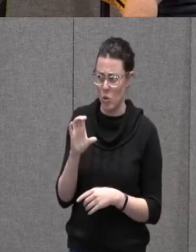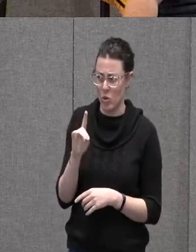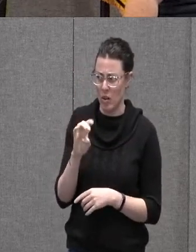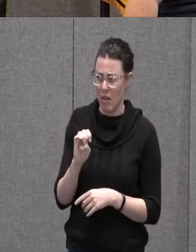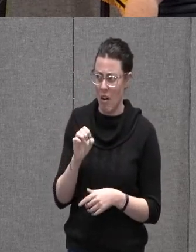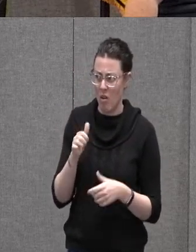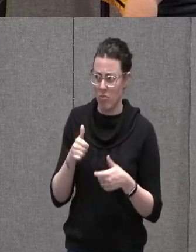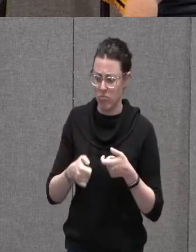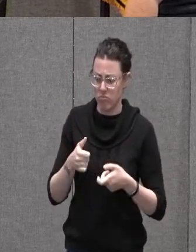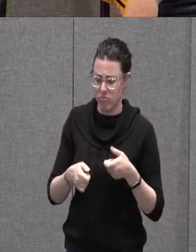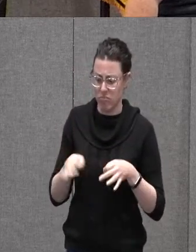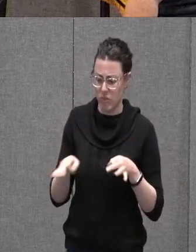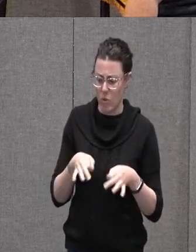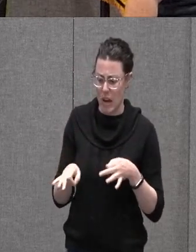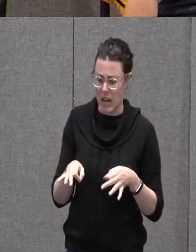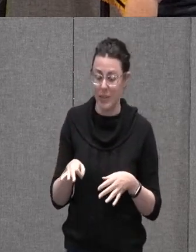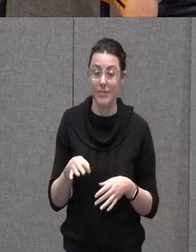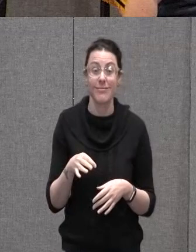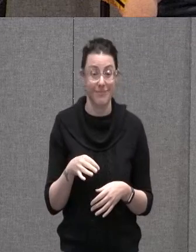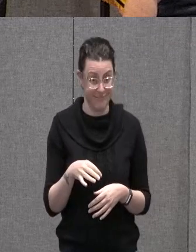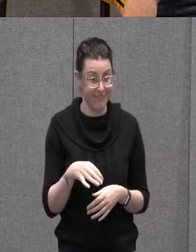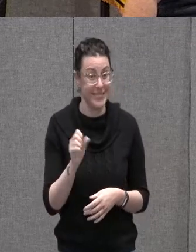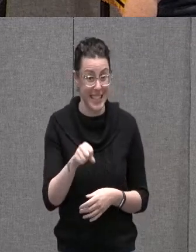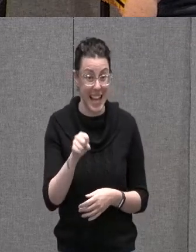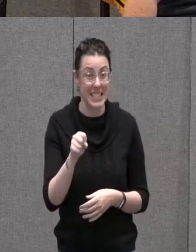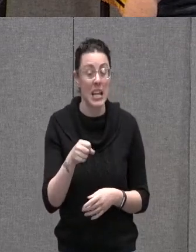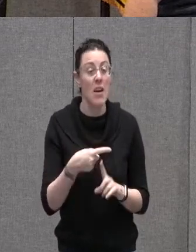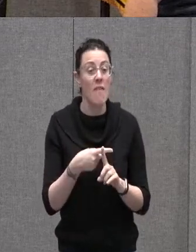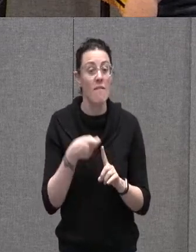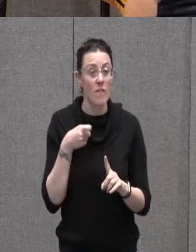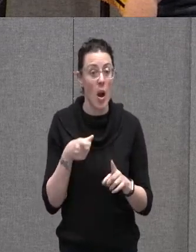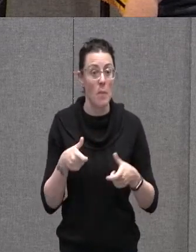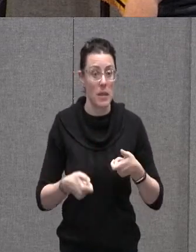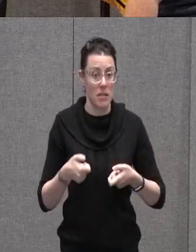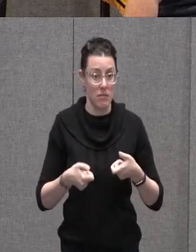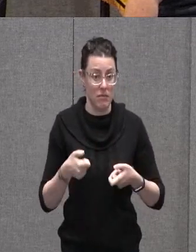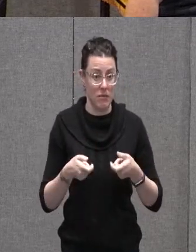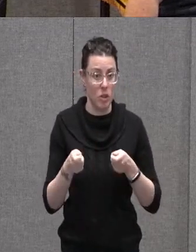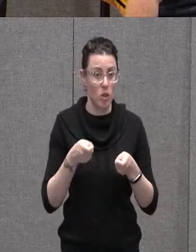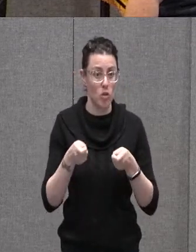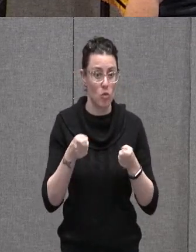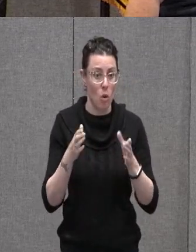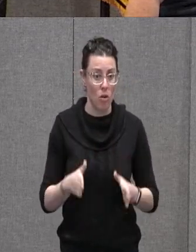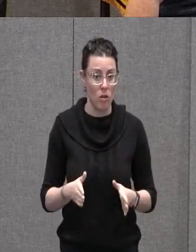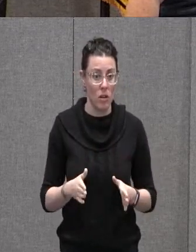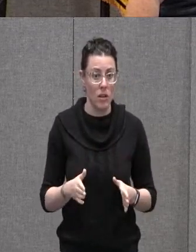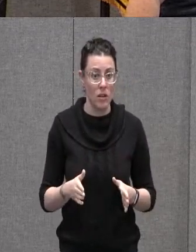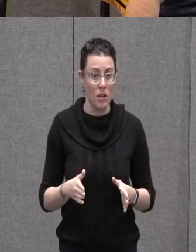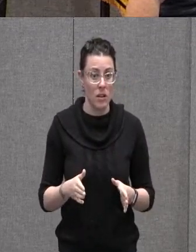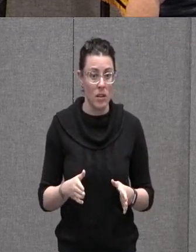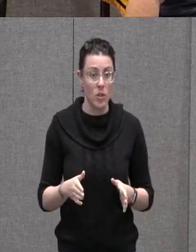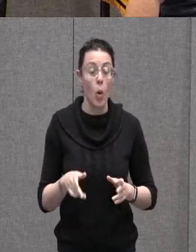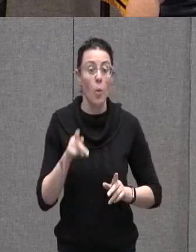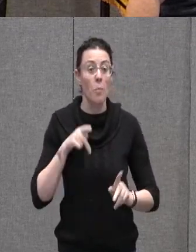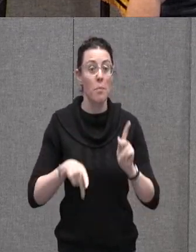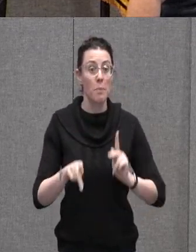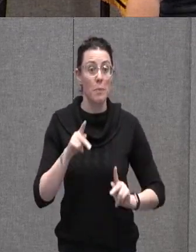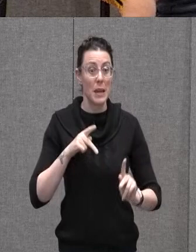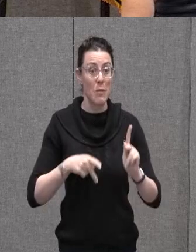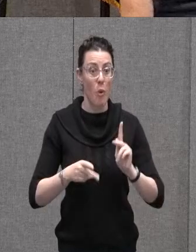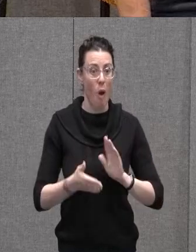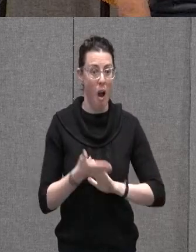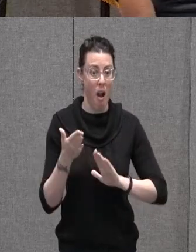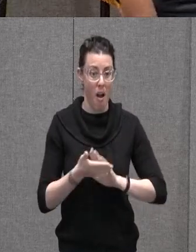direction is from the controller. So a human operates this drone. It doesn't operate by